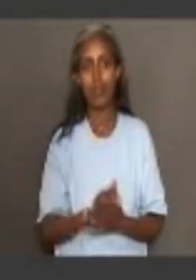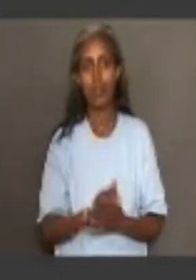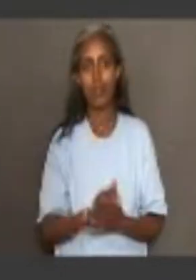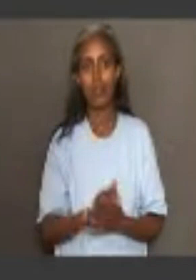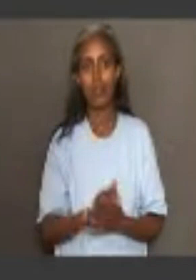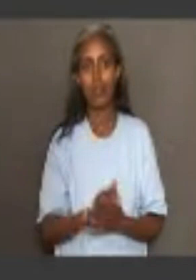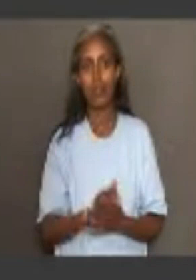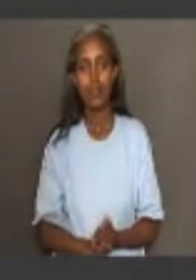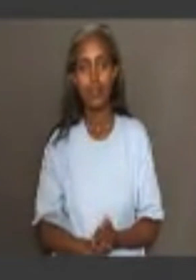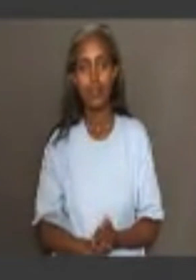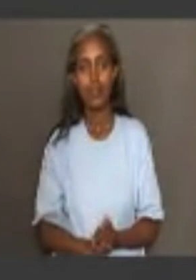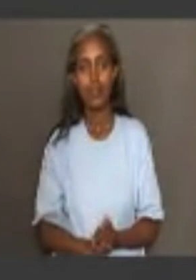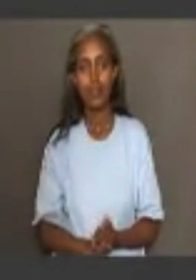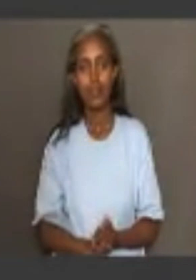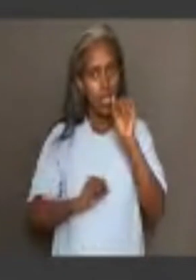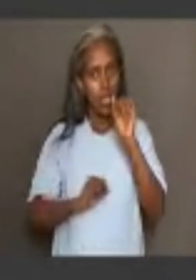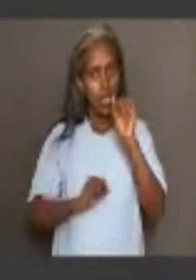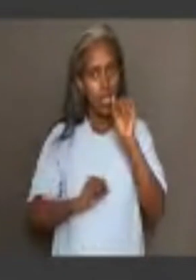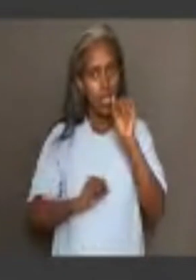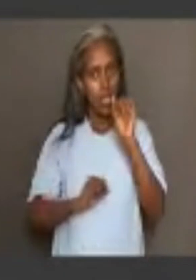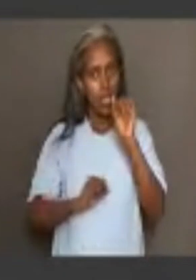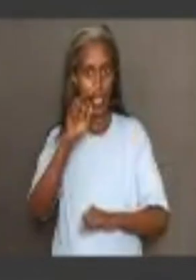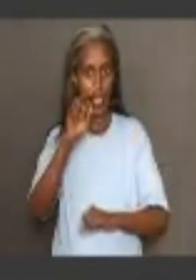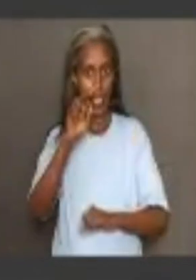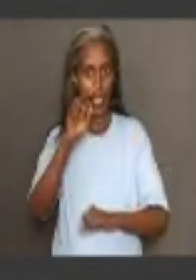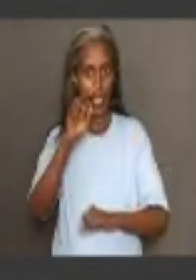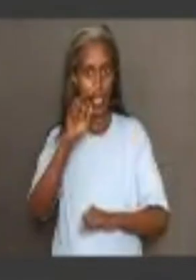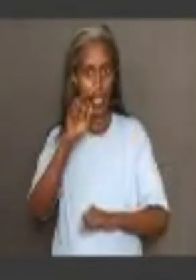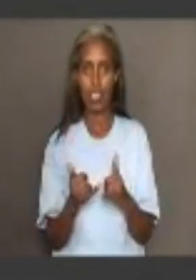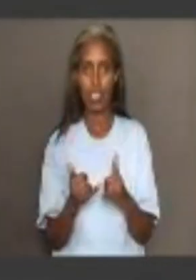can compare the two fractions.